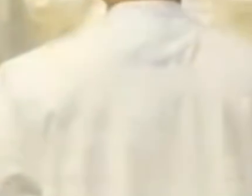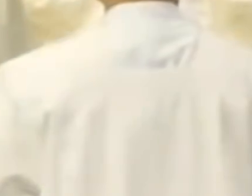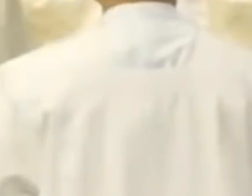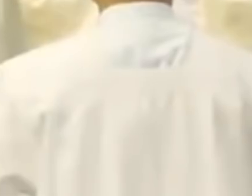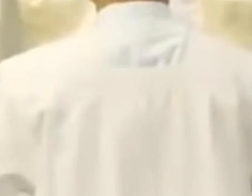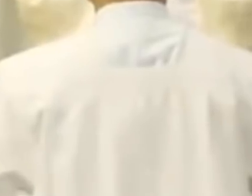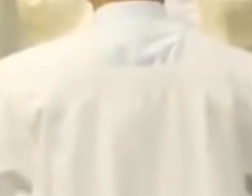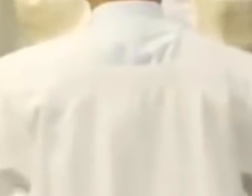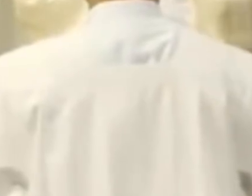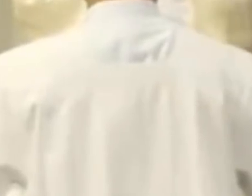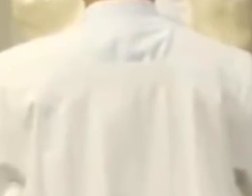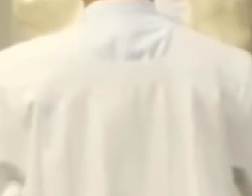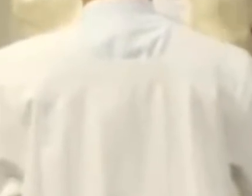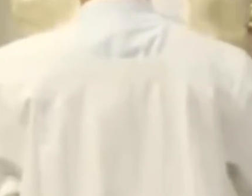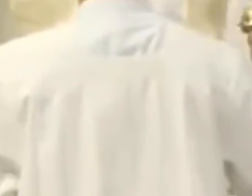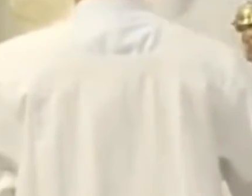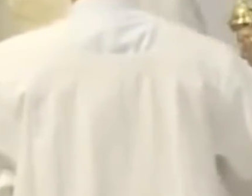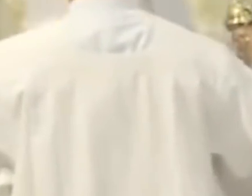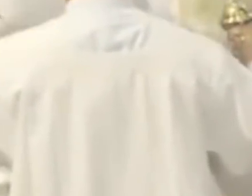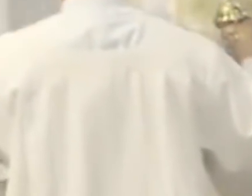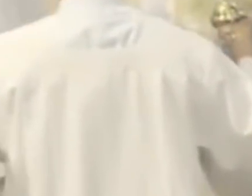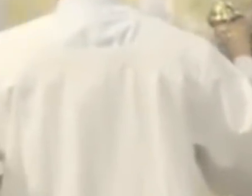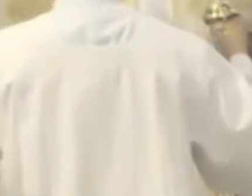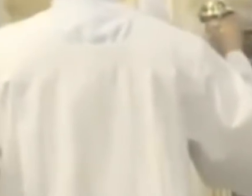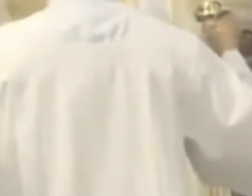Prepare his way.